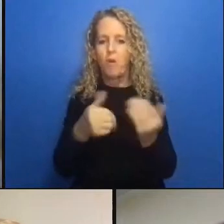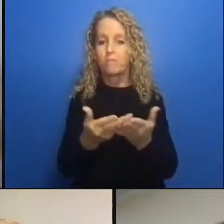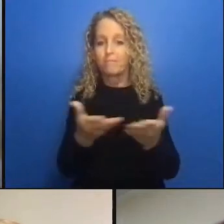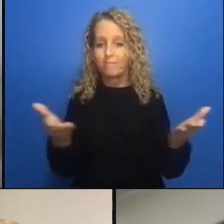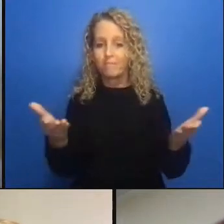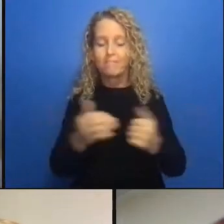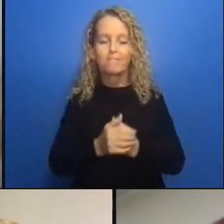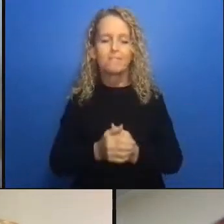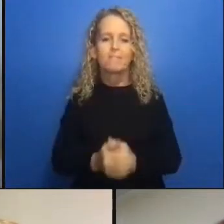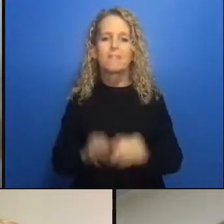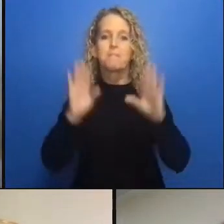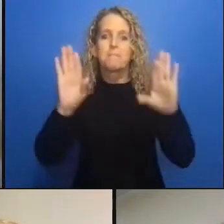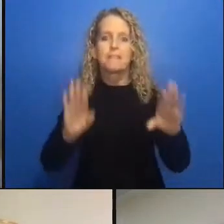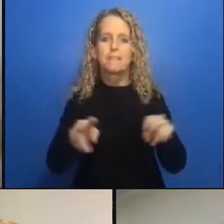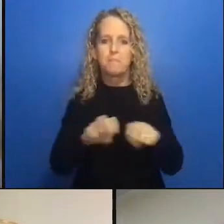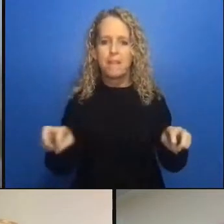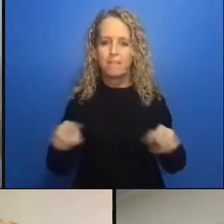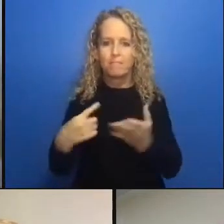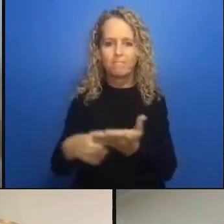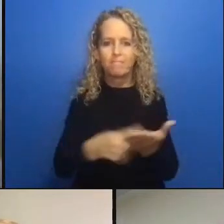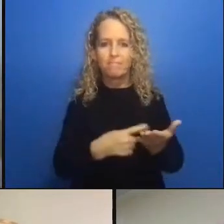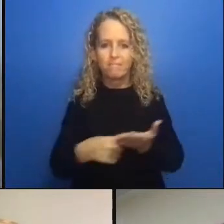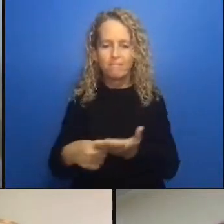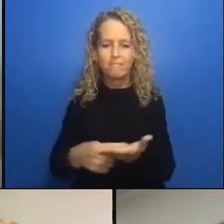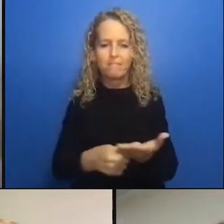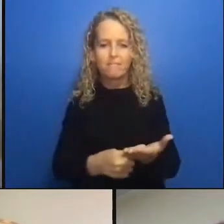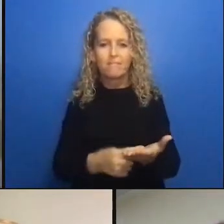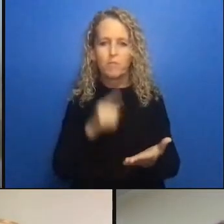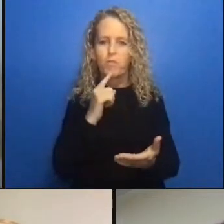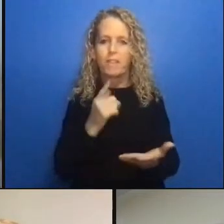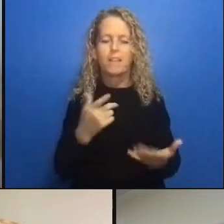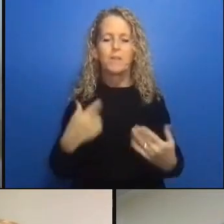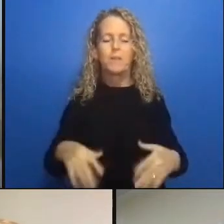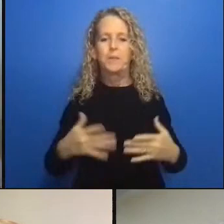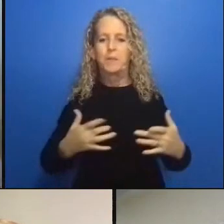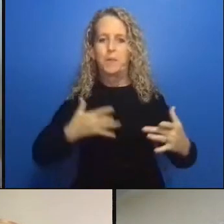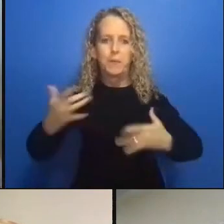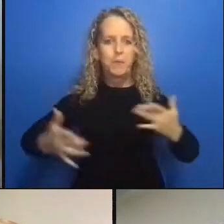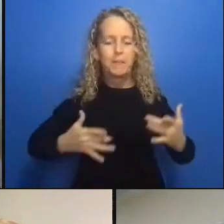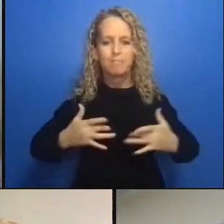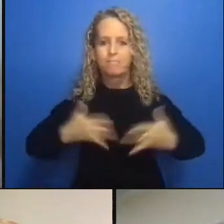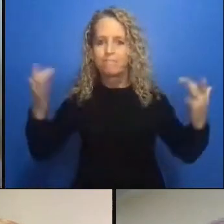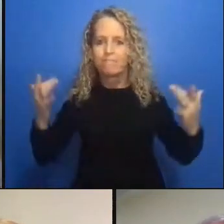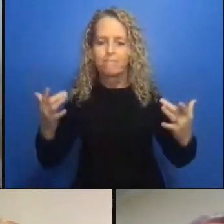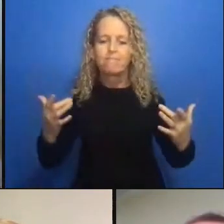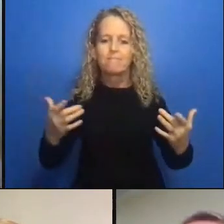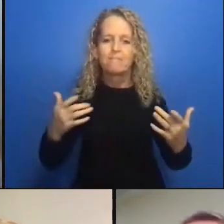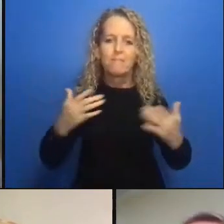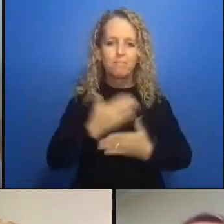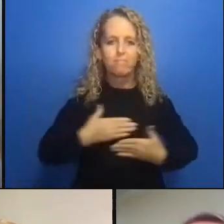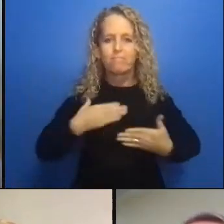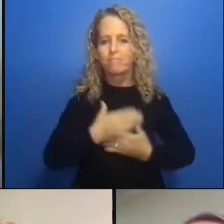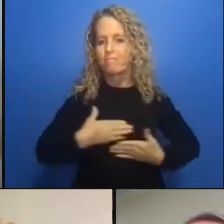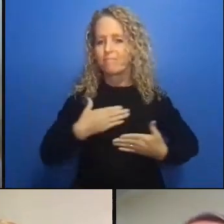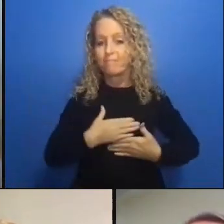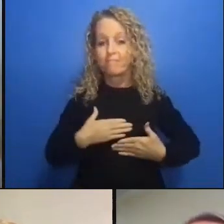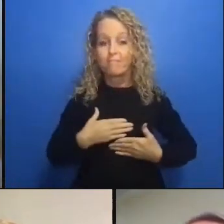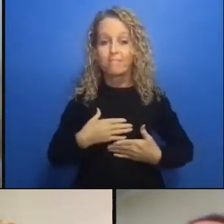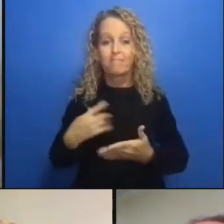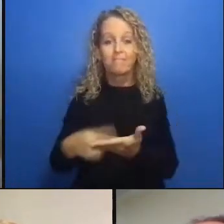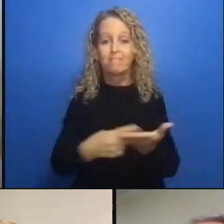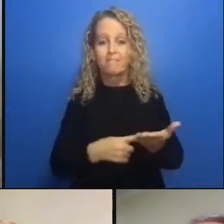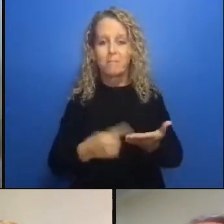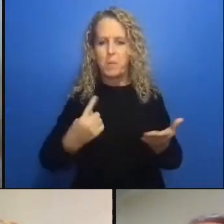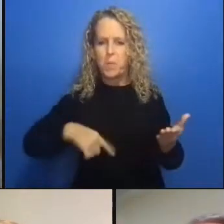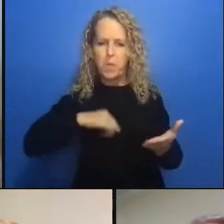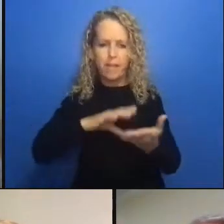panel discussion. We really, really appreciate the life that the three of you brought to this topic. This was a great conversation and we have a lot to take from